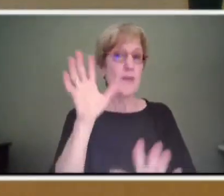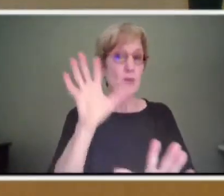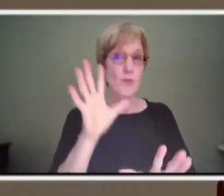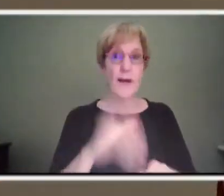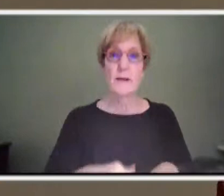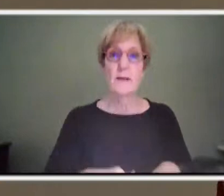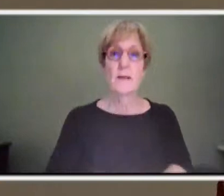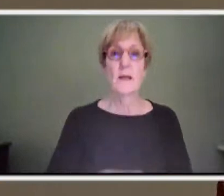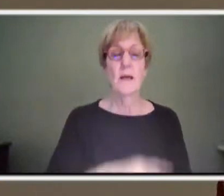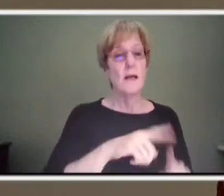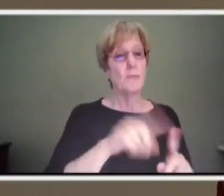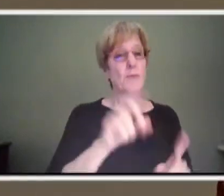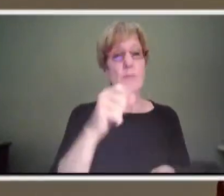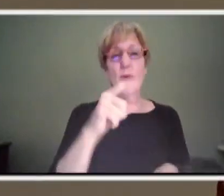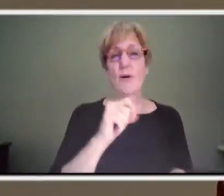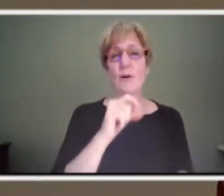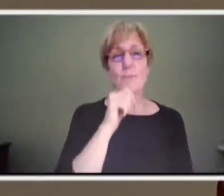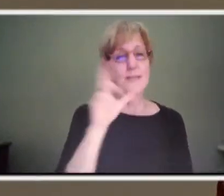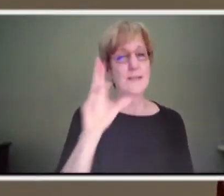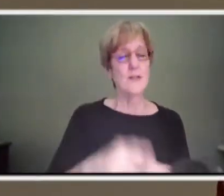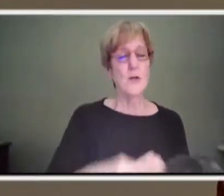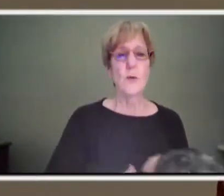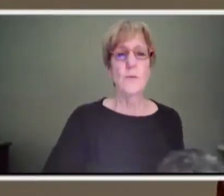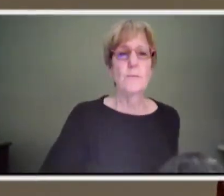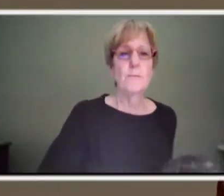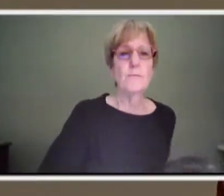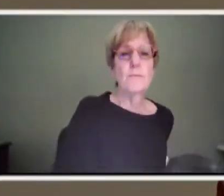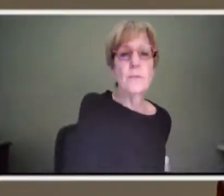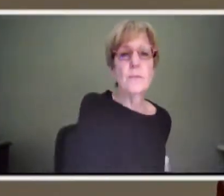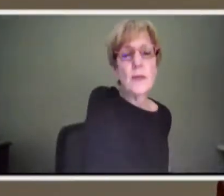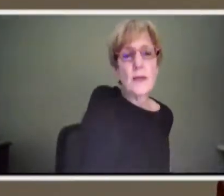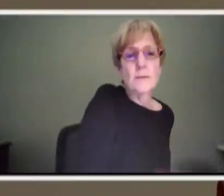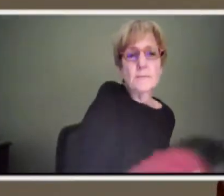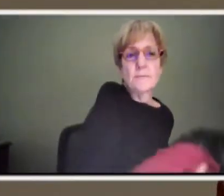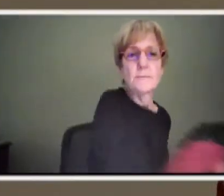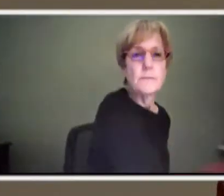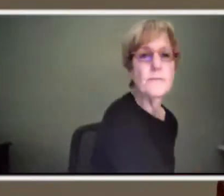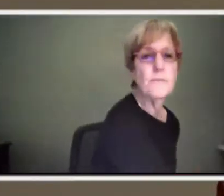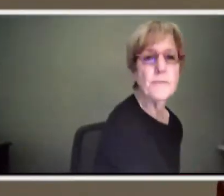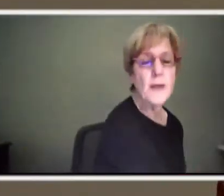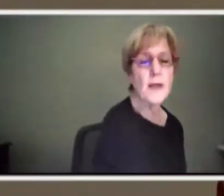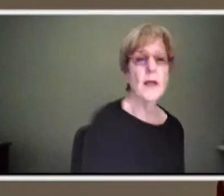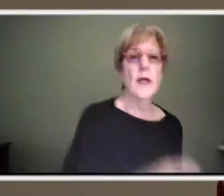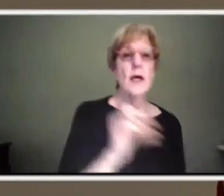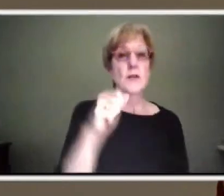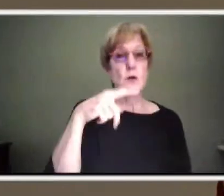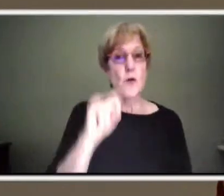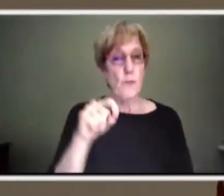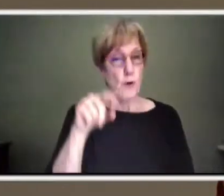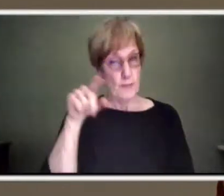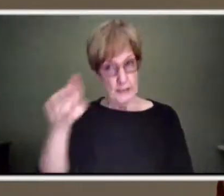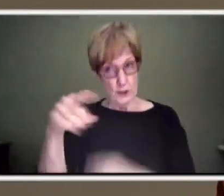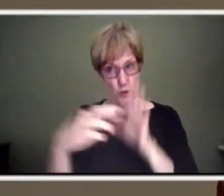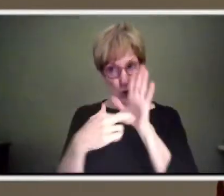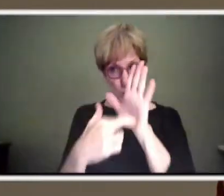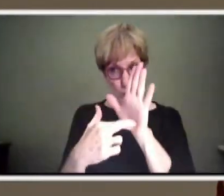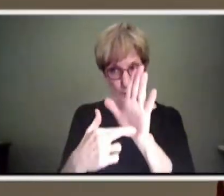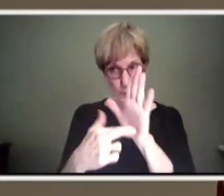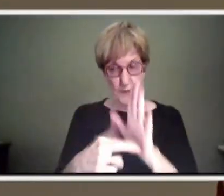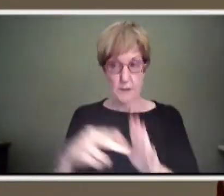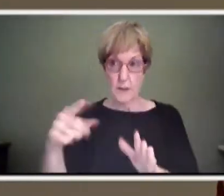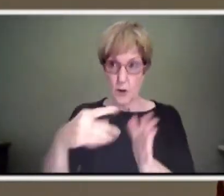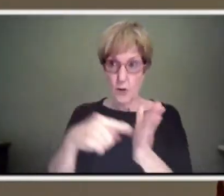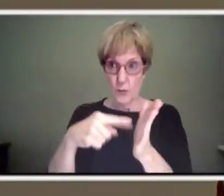Right. Are the apartments that you represent, are those affordable housing or